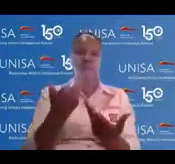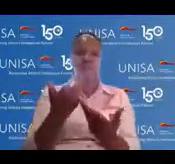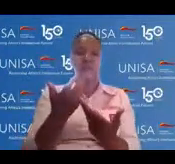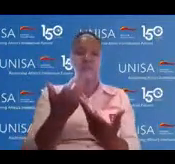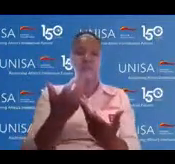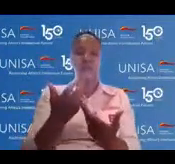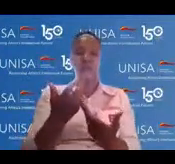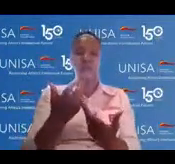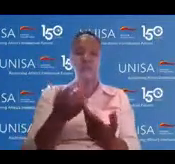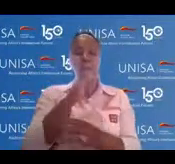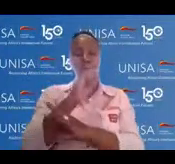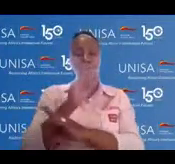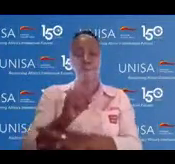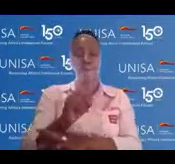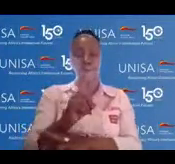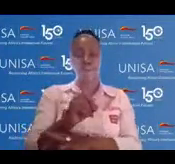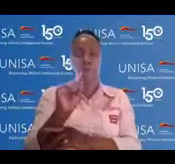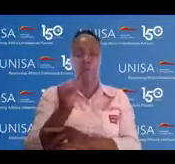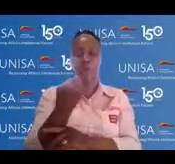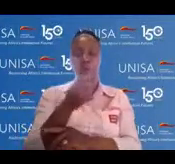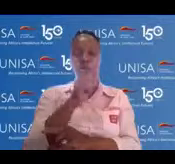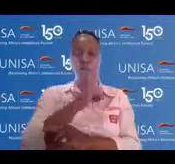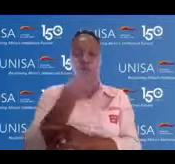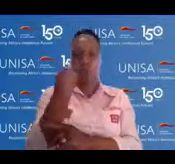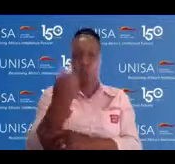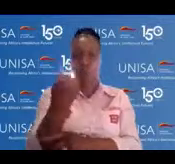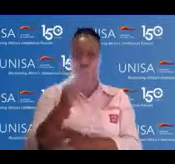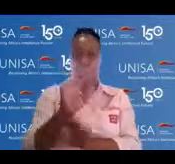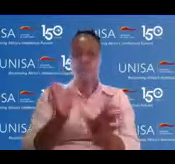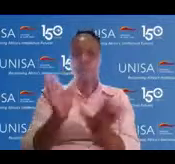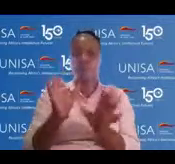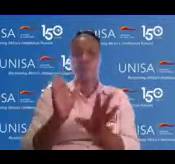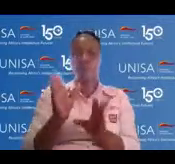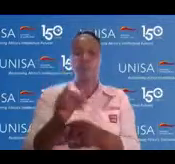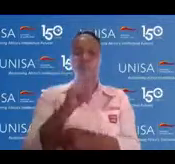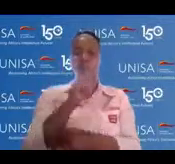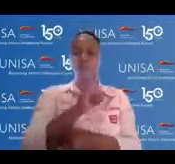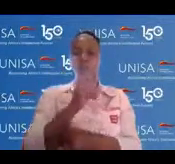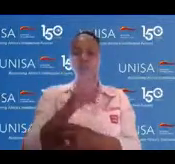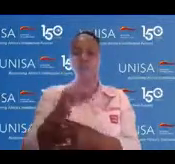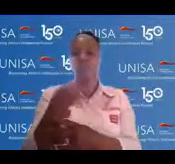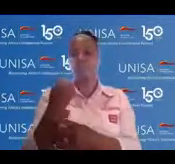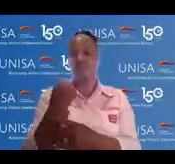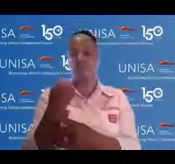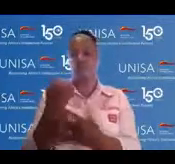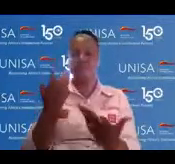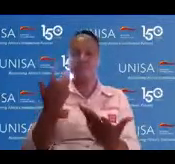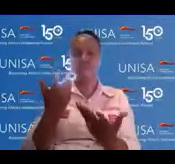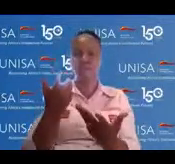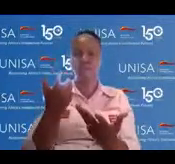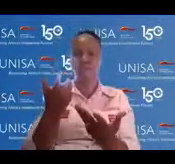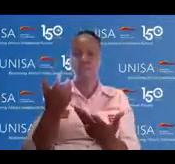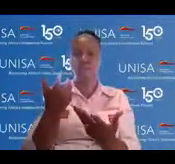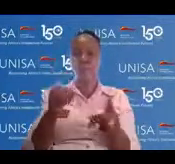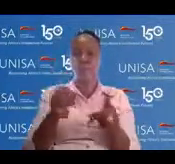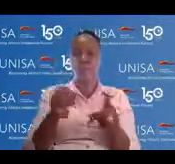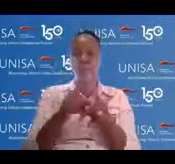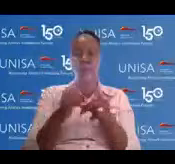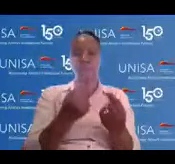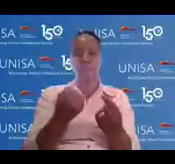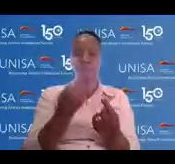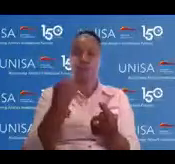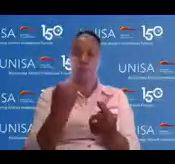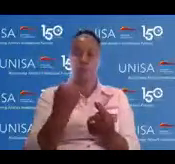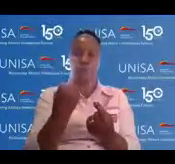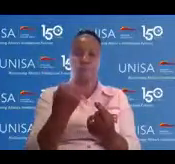you can only use 1 monitor. So if you're using a dual monitor setup like I'm doing over here, you do need to unplug